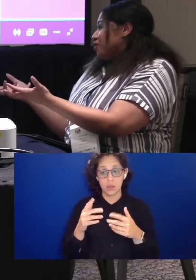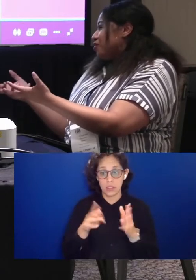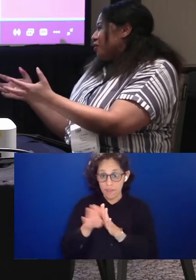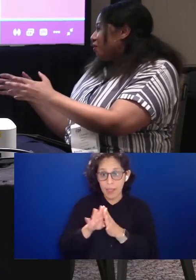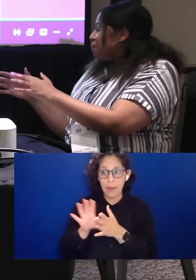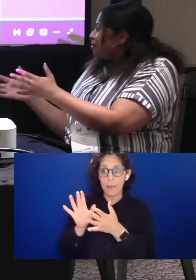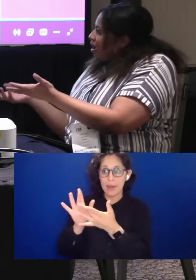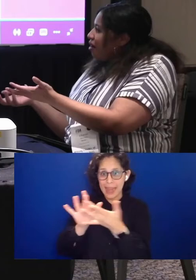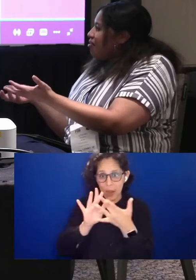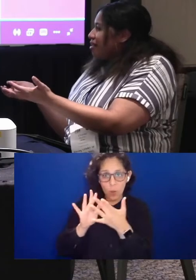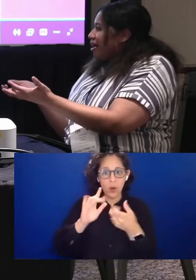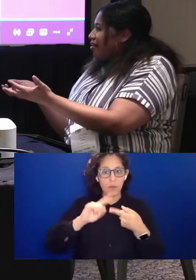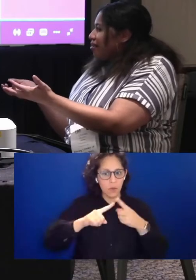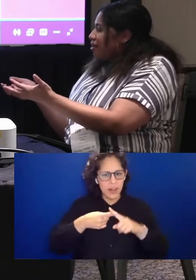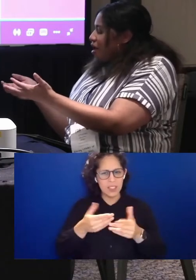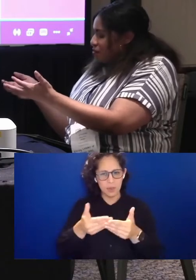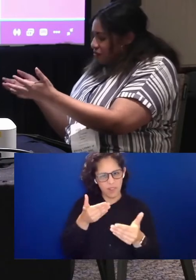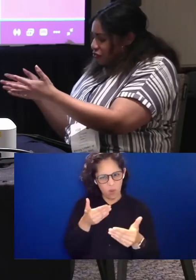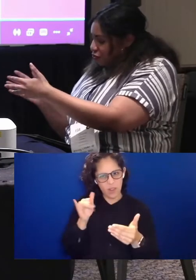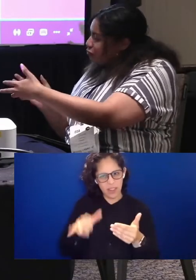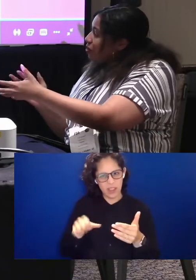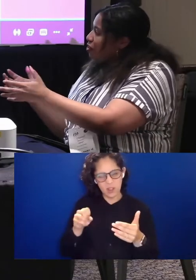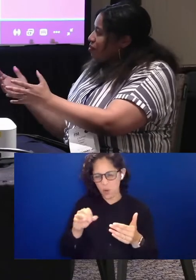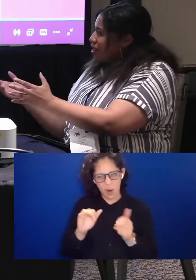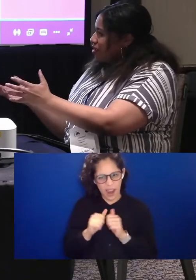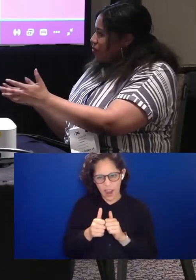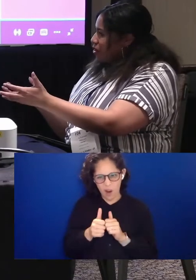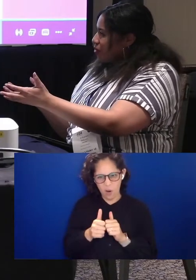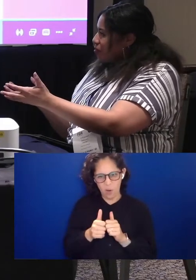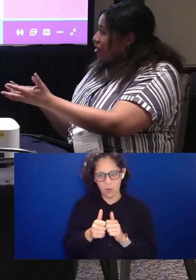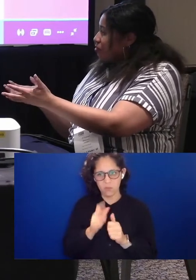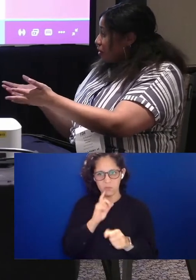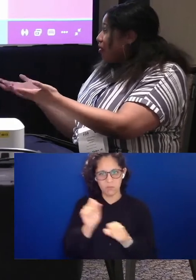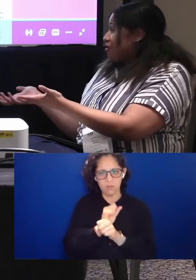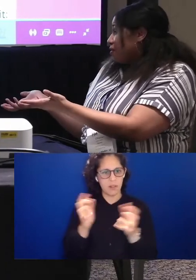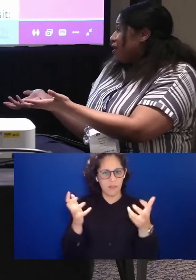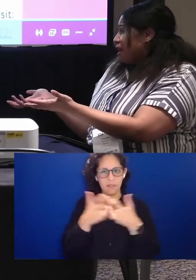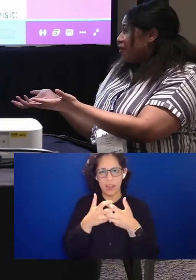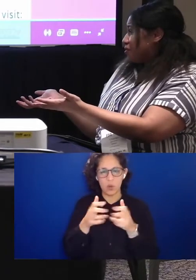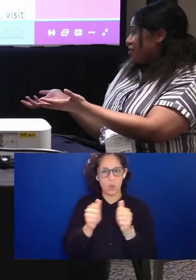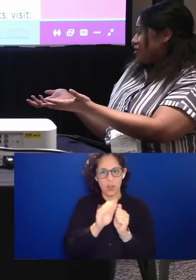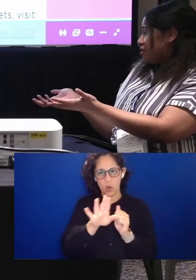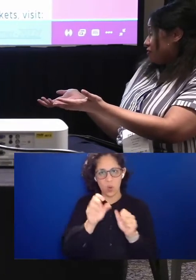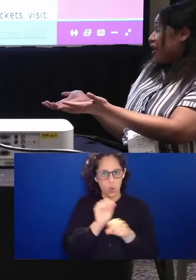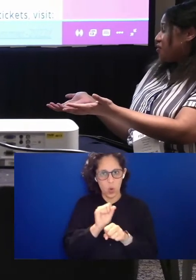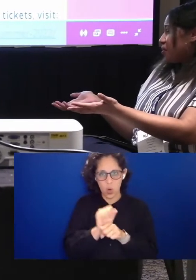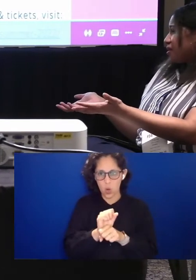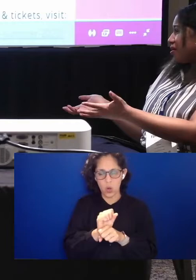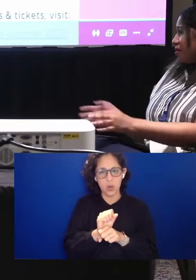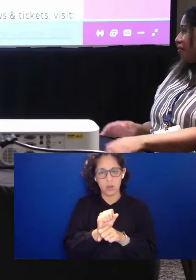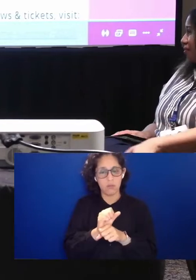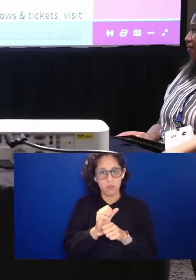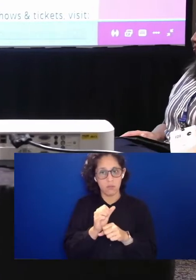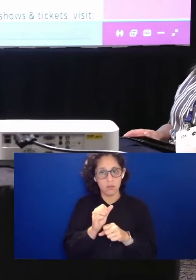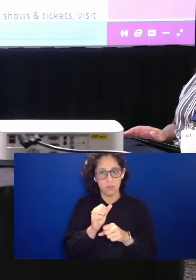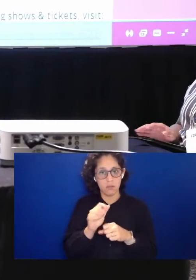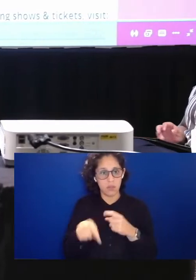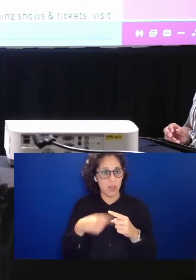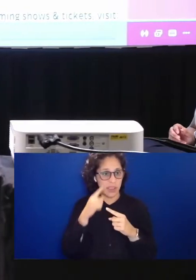you've worked with, and so how does that sort of fit within making work within Pittsburgh with an eye towards devised work?